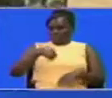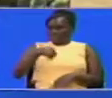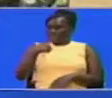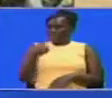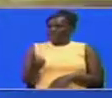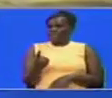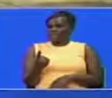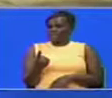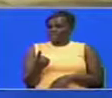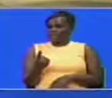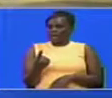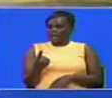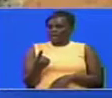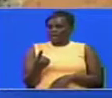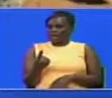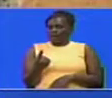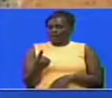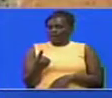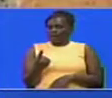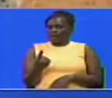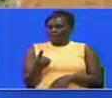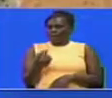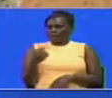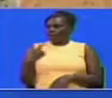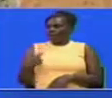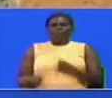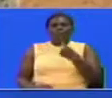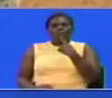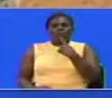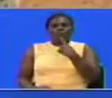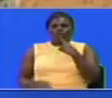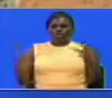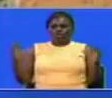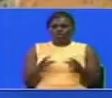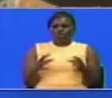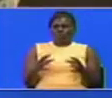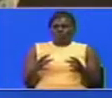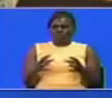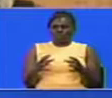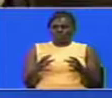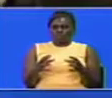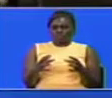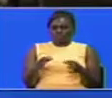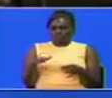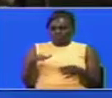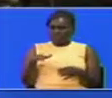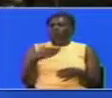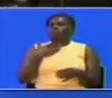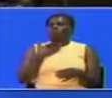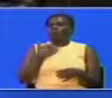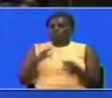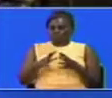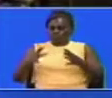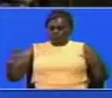attribute that they are, the Pokot community is like, they are expansionists. They want to expand